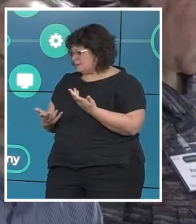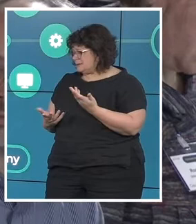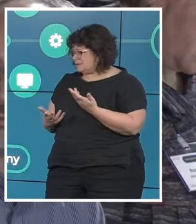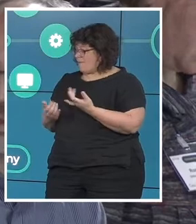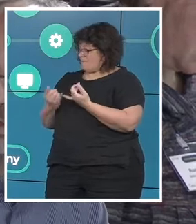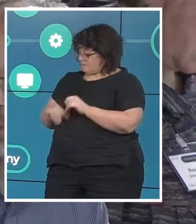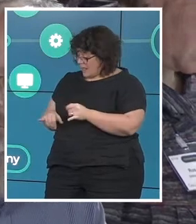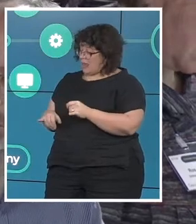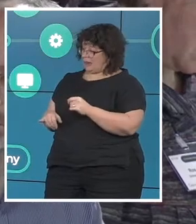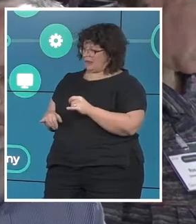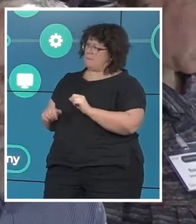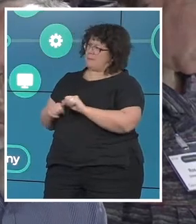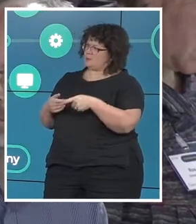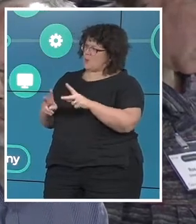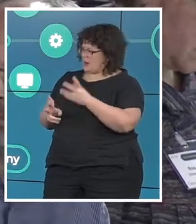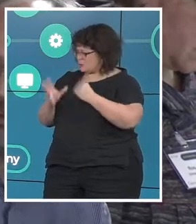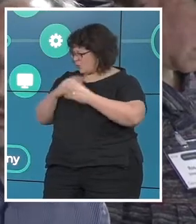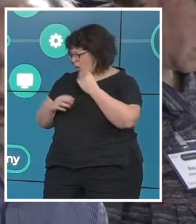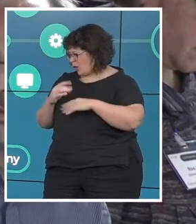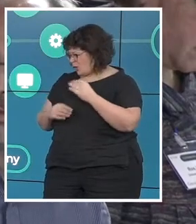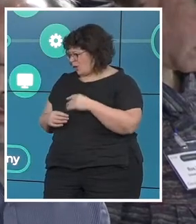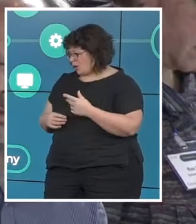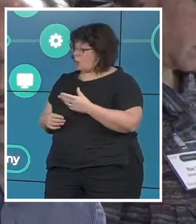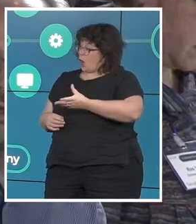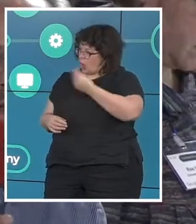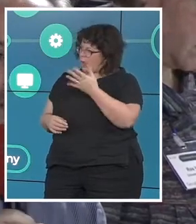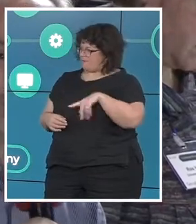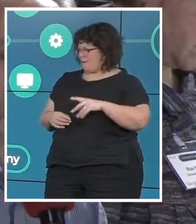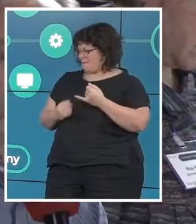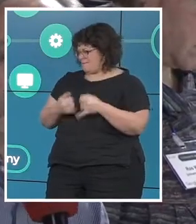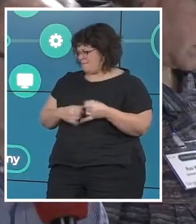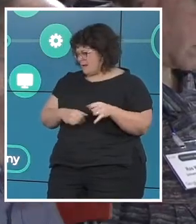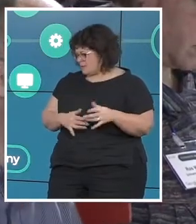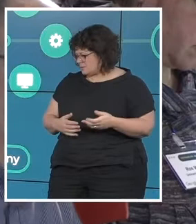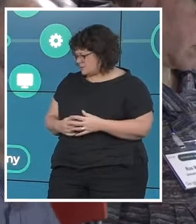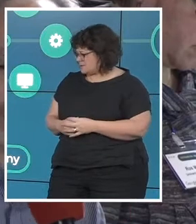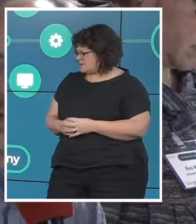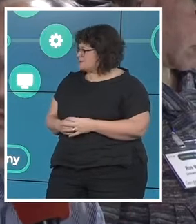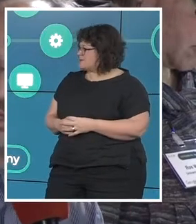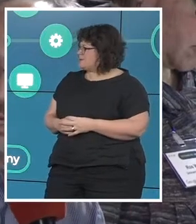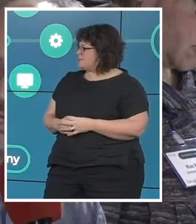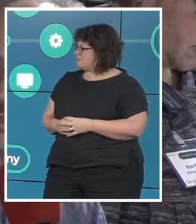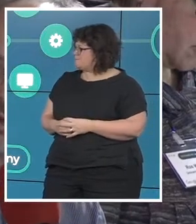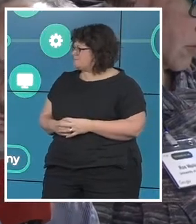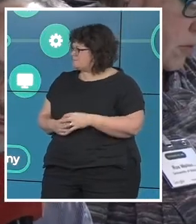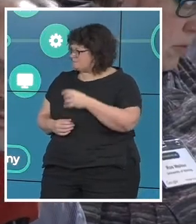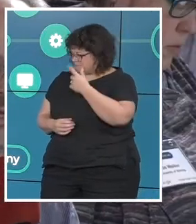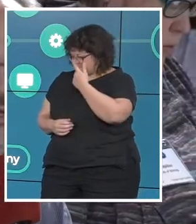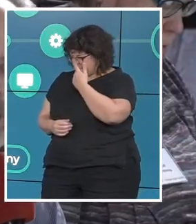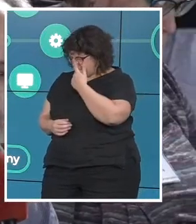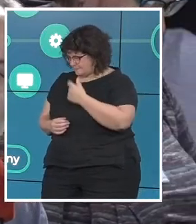willing to do that. Yeah. Tools. Nigel has something to say about tools. Sorry, yeah, I just wanted to make a point as well, just in addition to all that